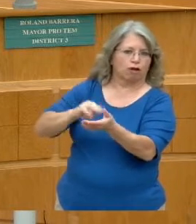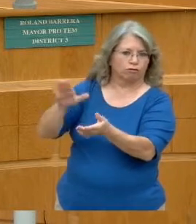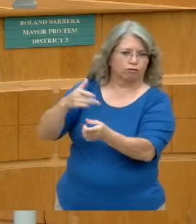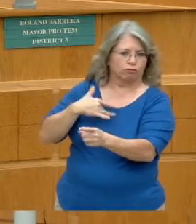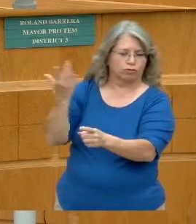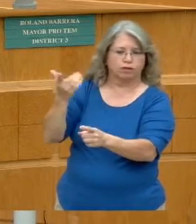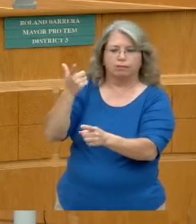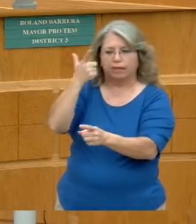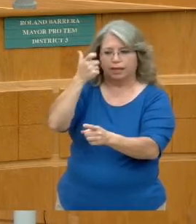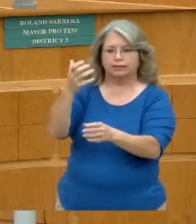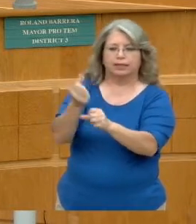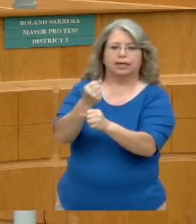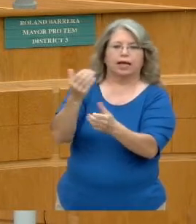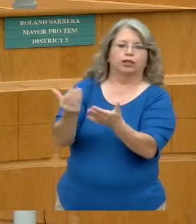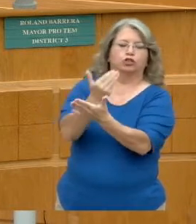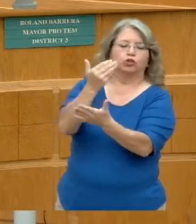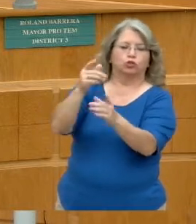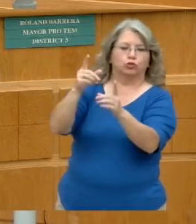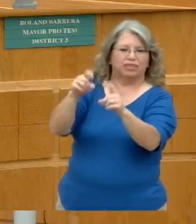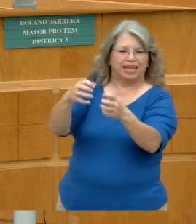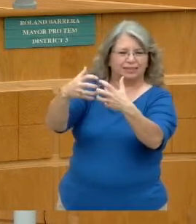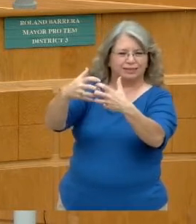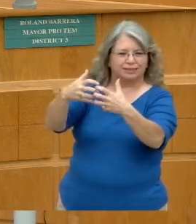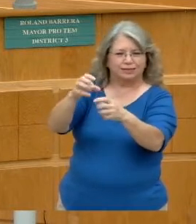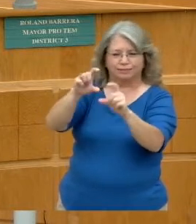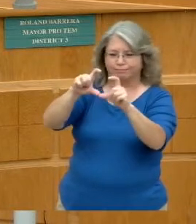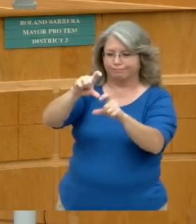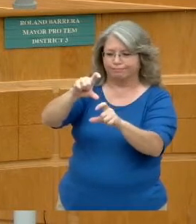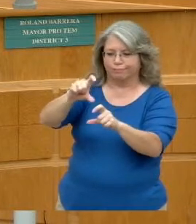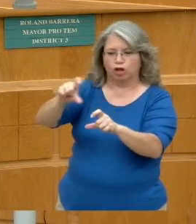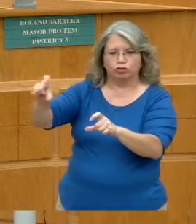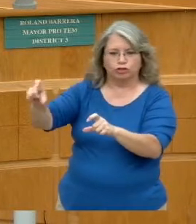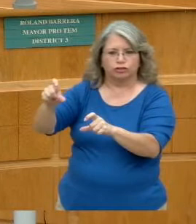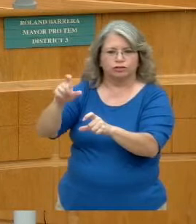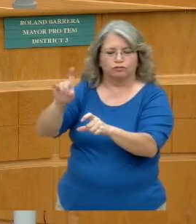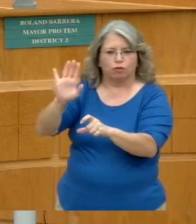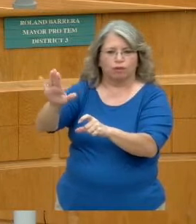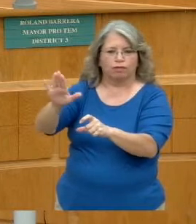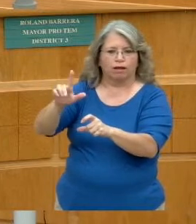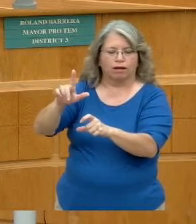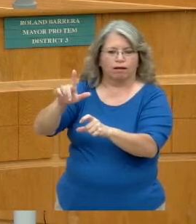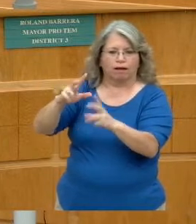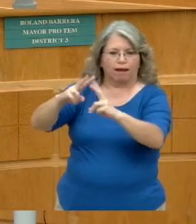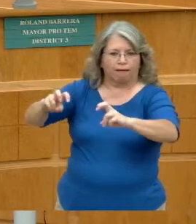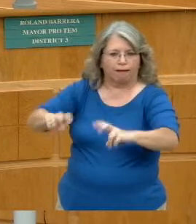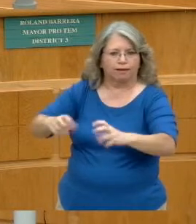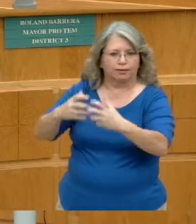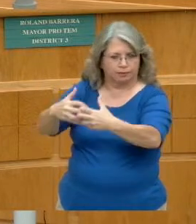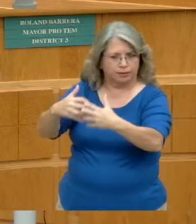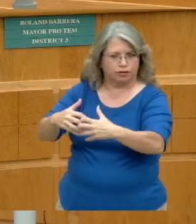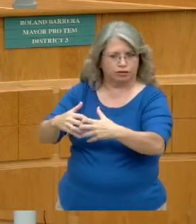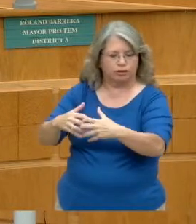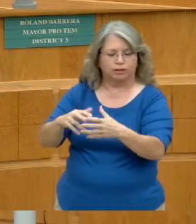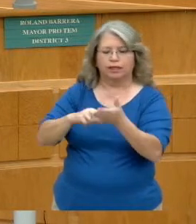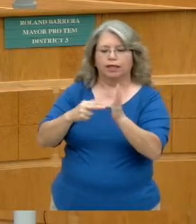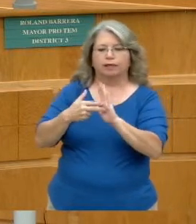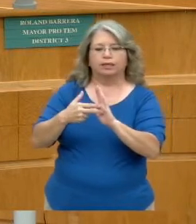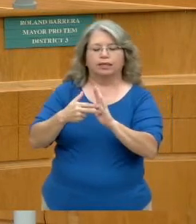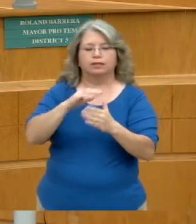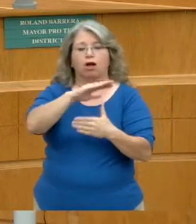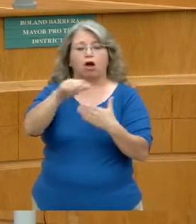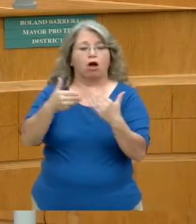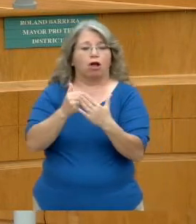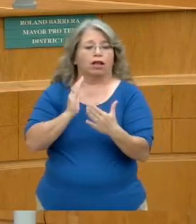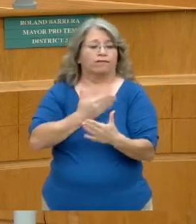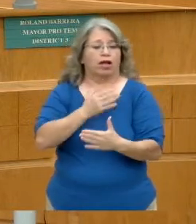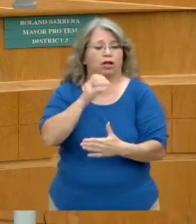Spawn's diagnostic laboratory. This means that we're going to be able to test all of our senior centers